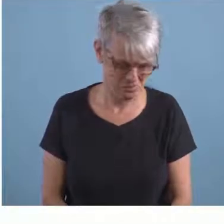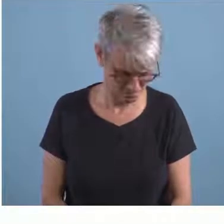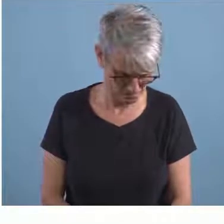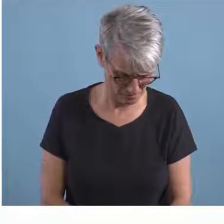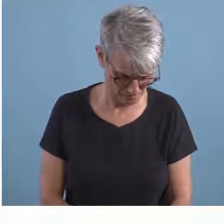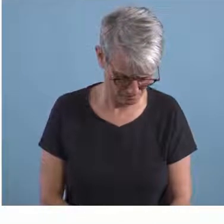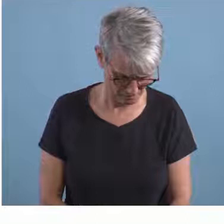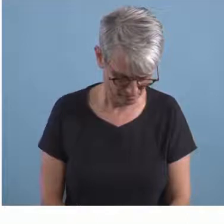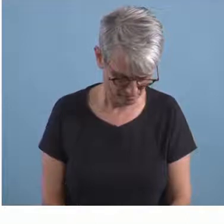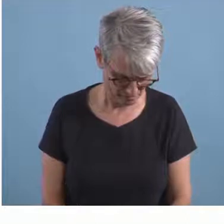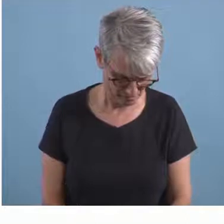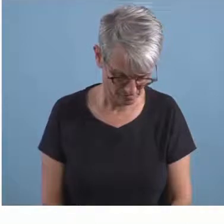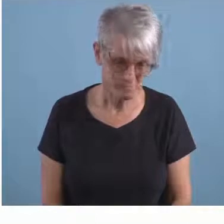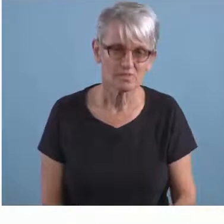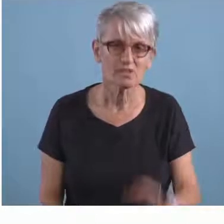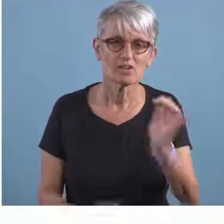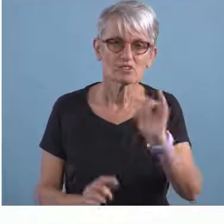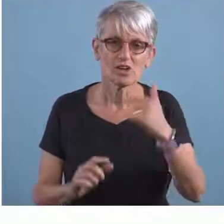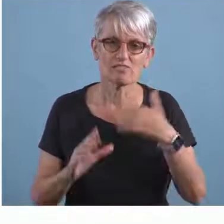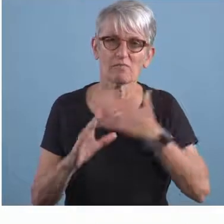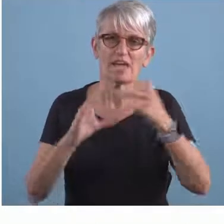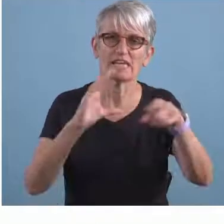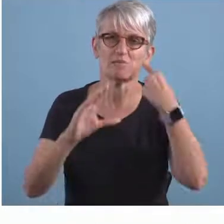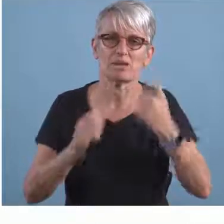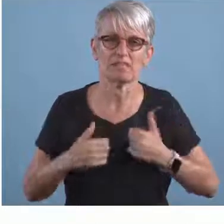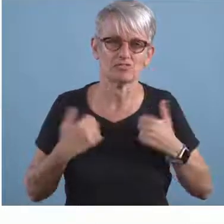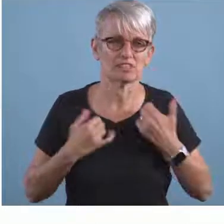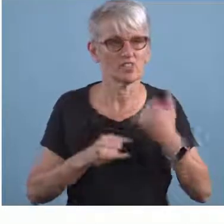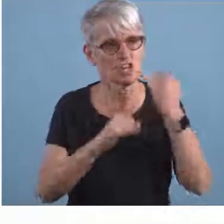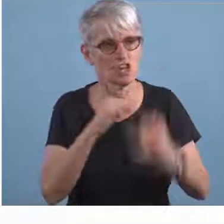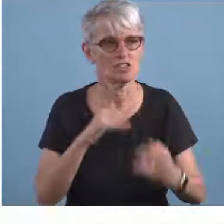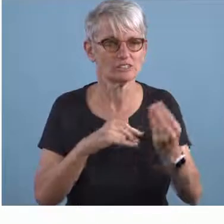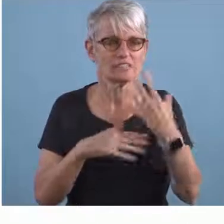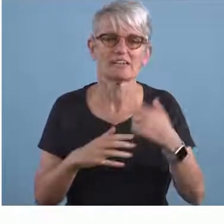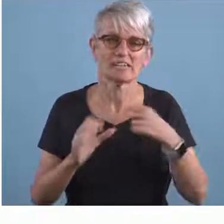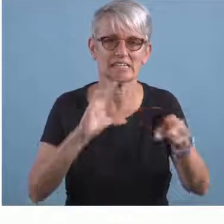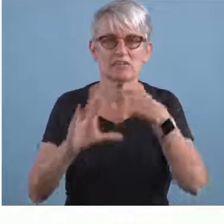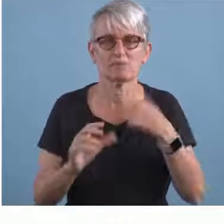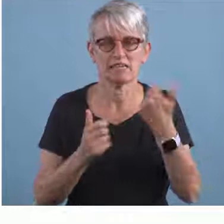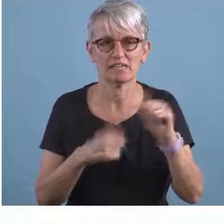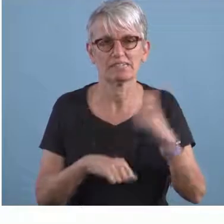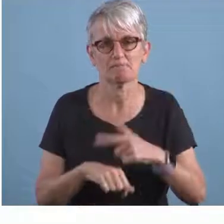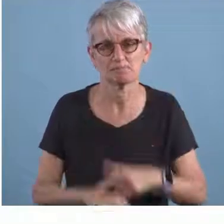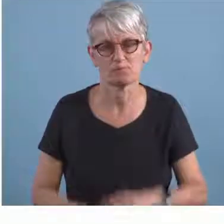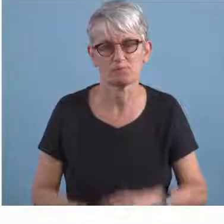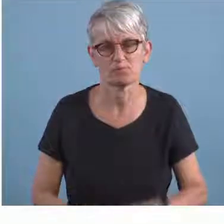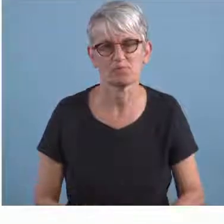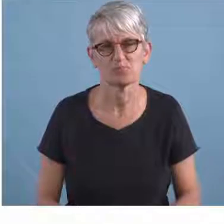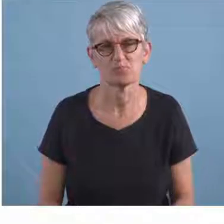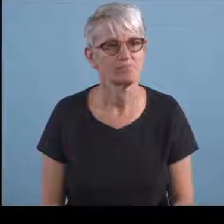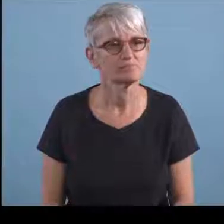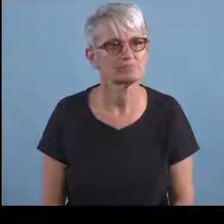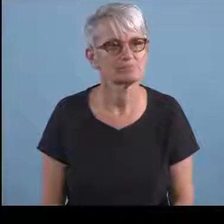And you also have my email address on the very last slide, and you're welcome to contact me outside